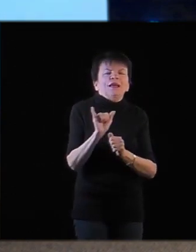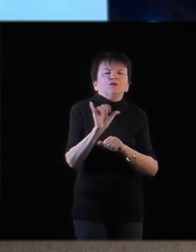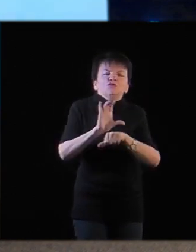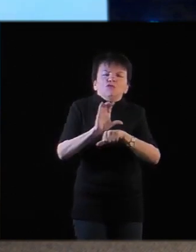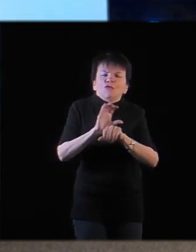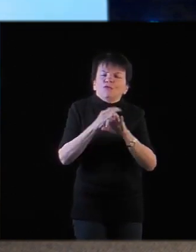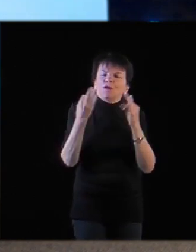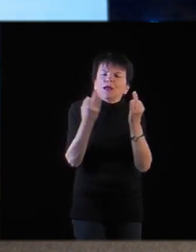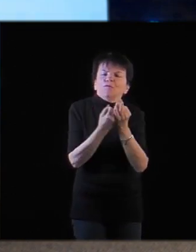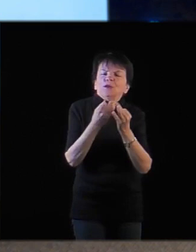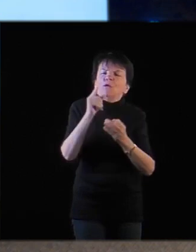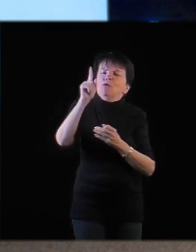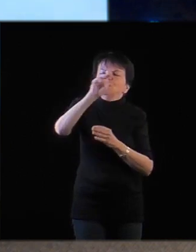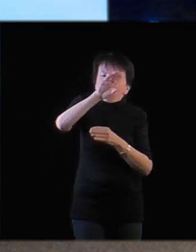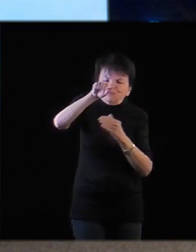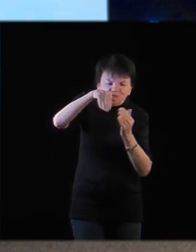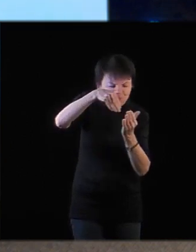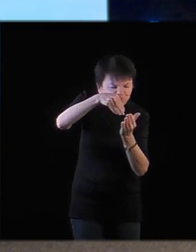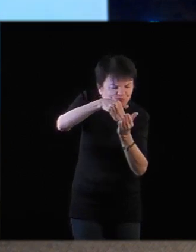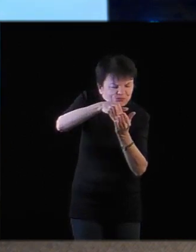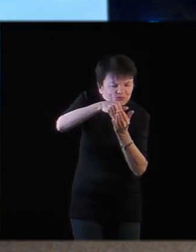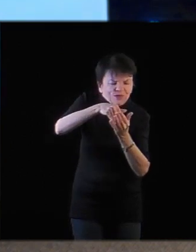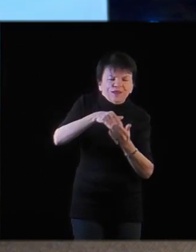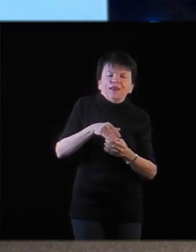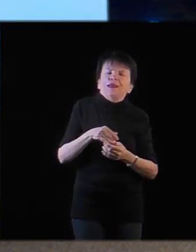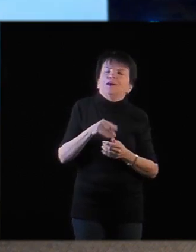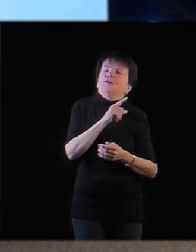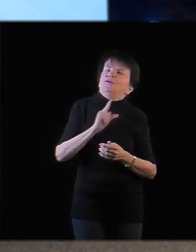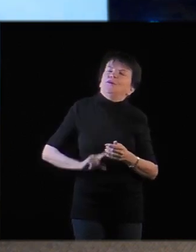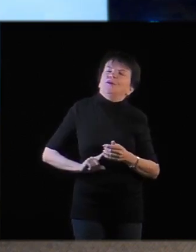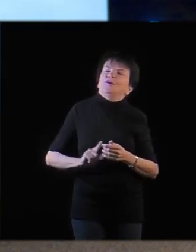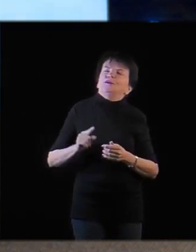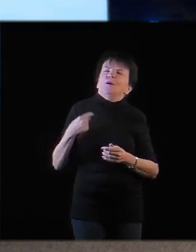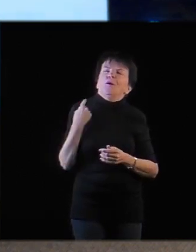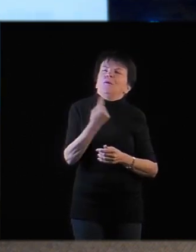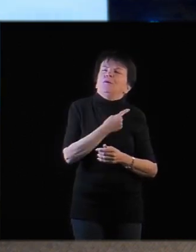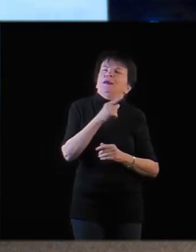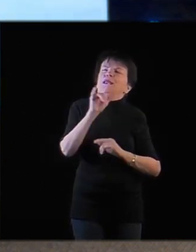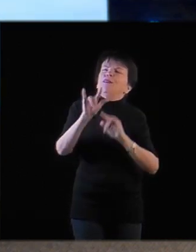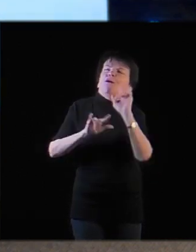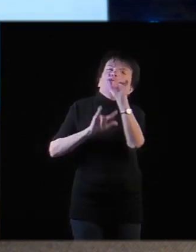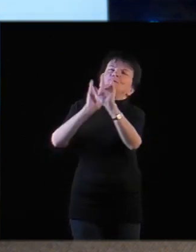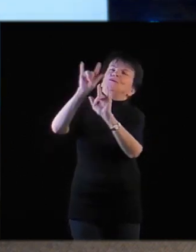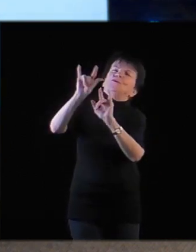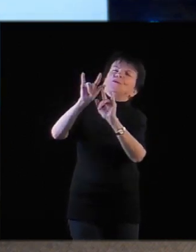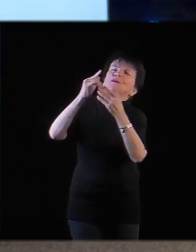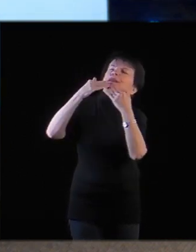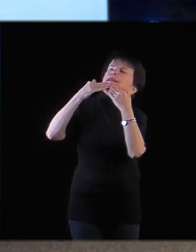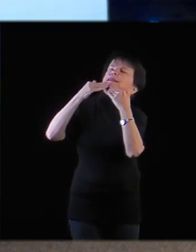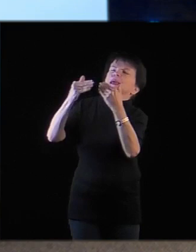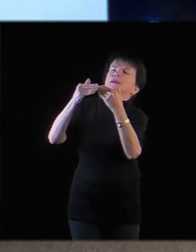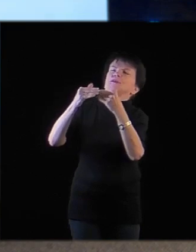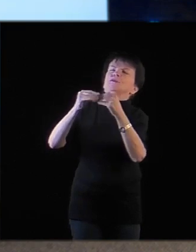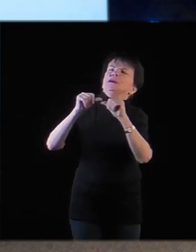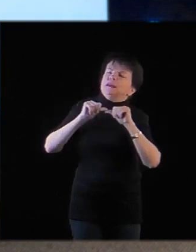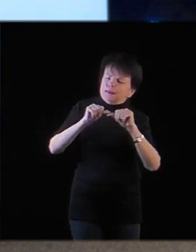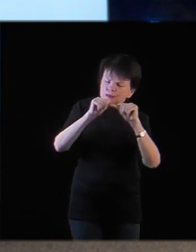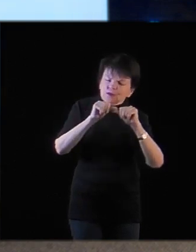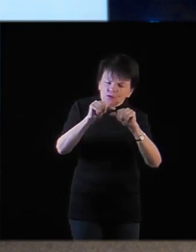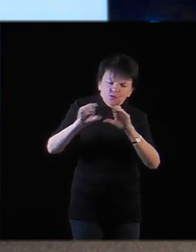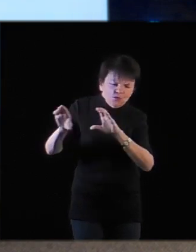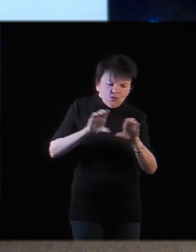core, in the midst of it all. So Lord, today we love you. God, we thank you. Keep doing your